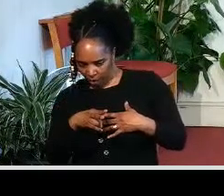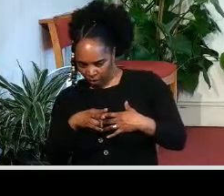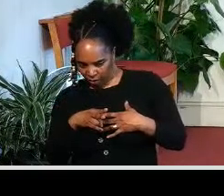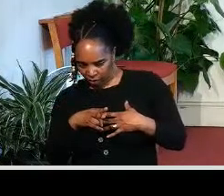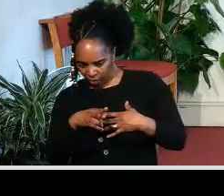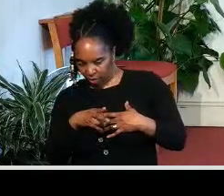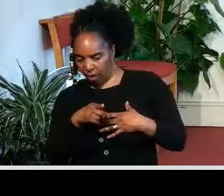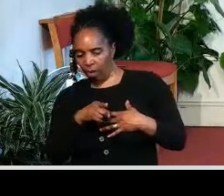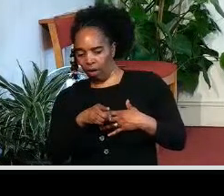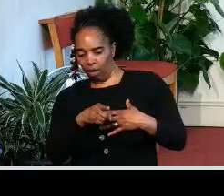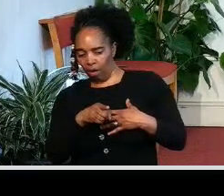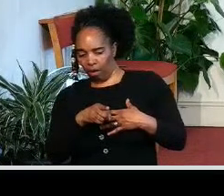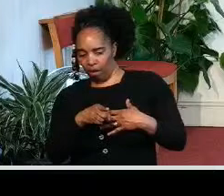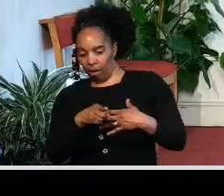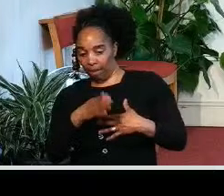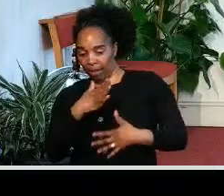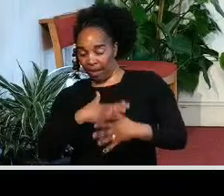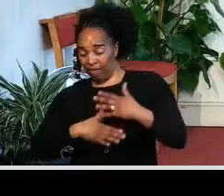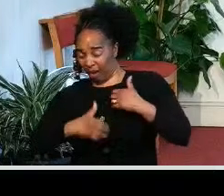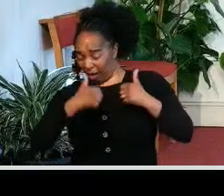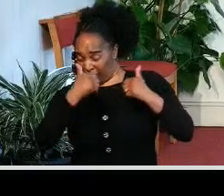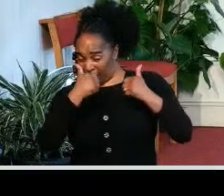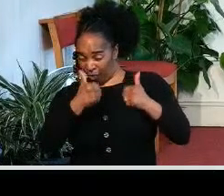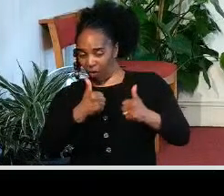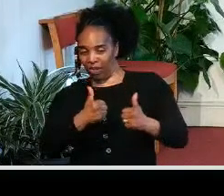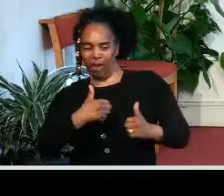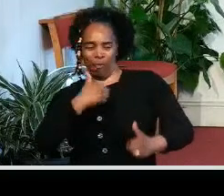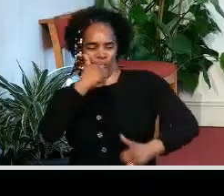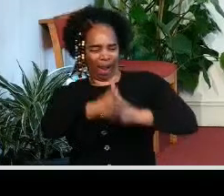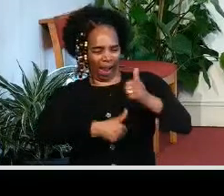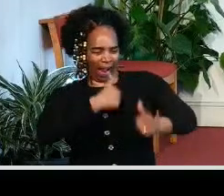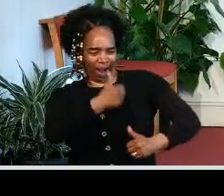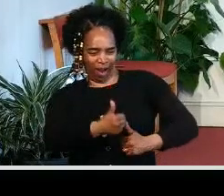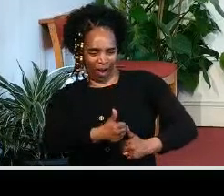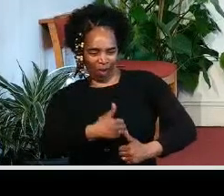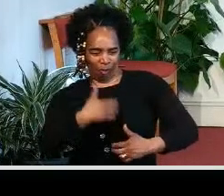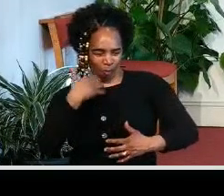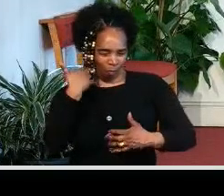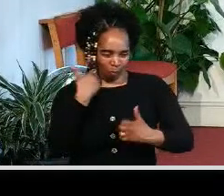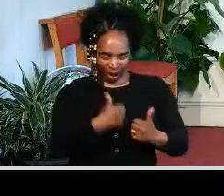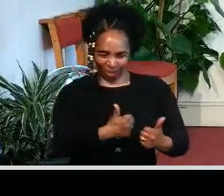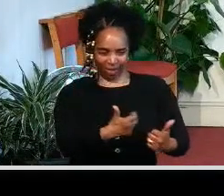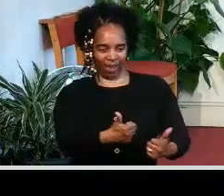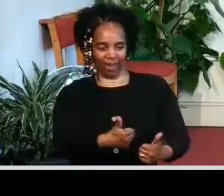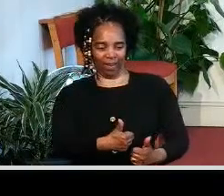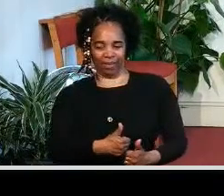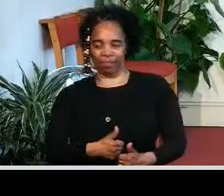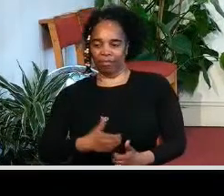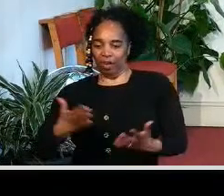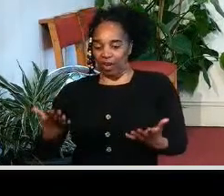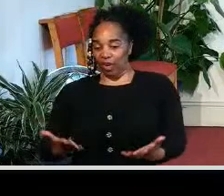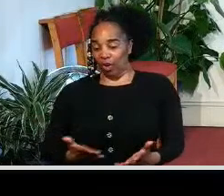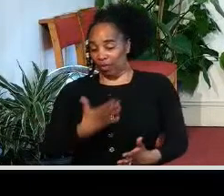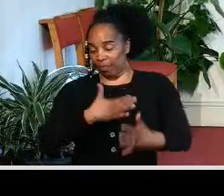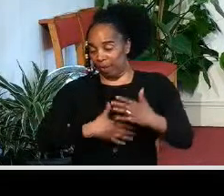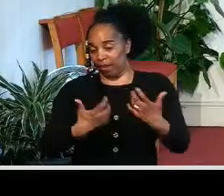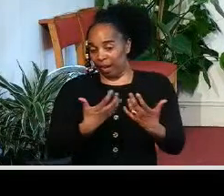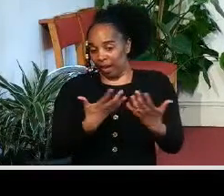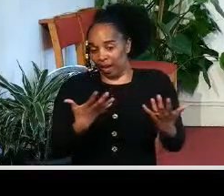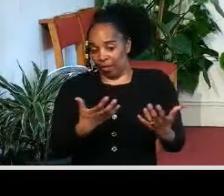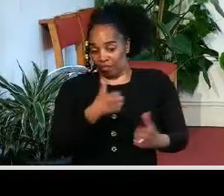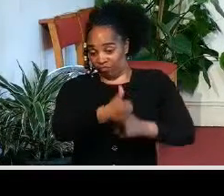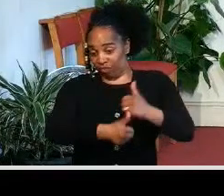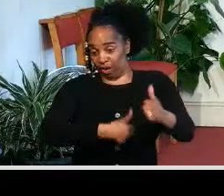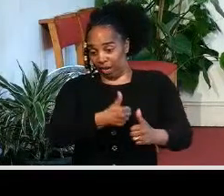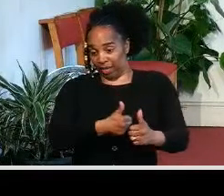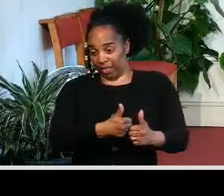when the behavior is very good and praise them. One of the things that encourages good behavior is praise, and that goes for individuals